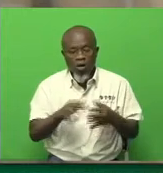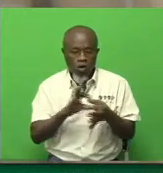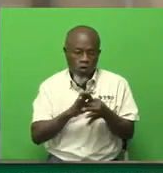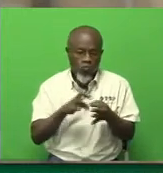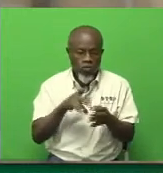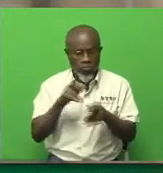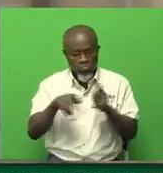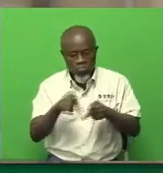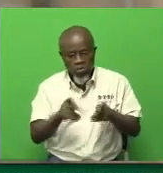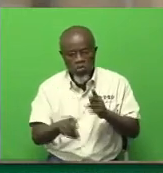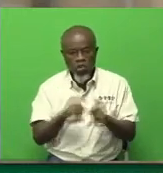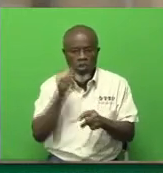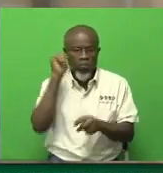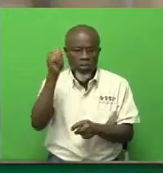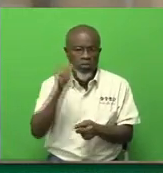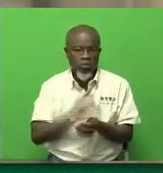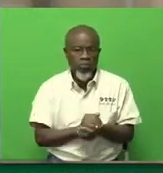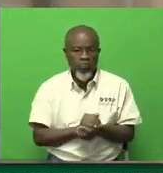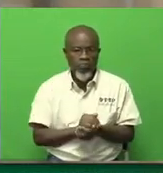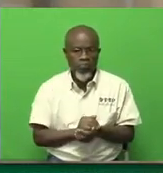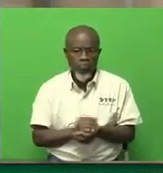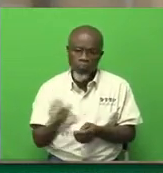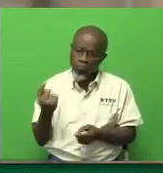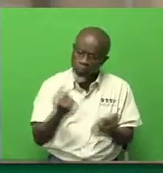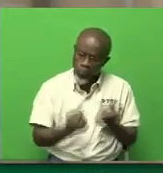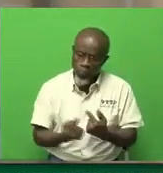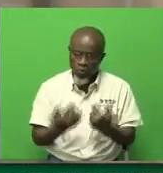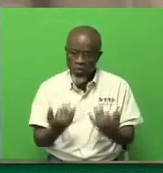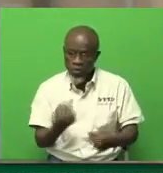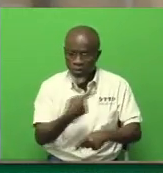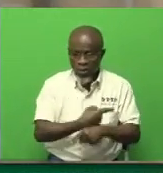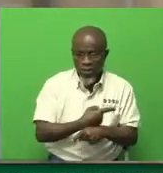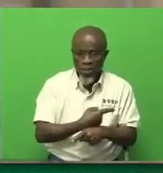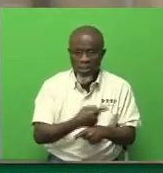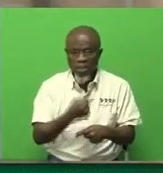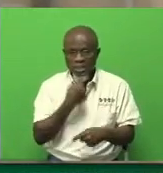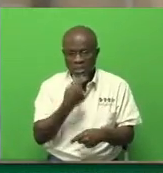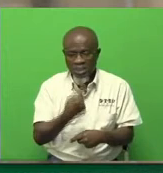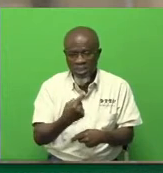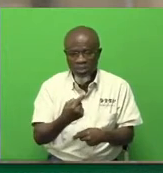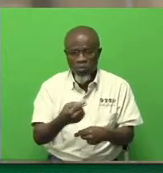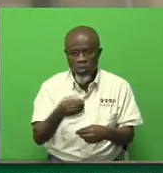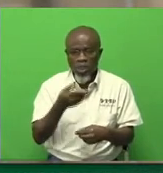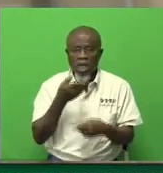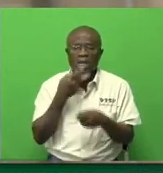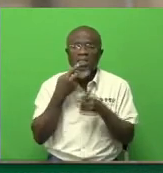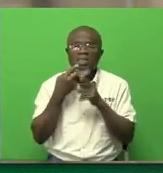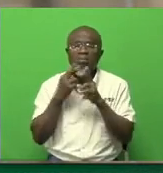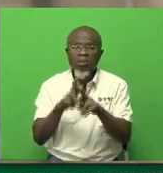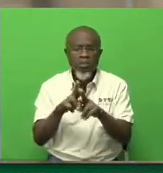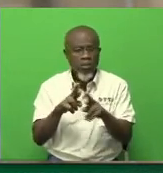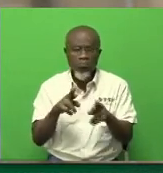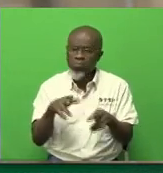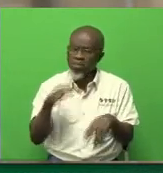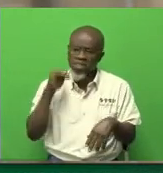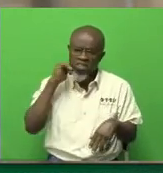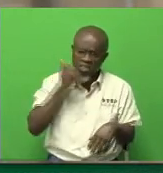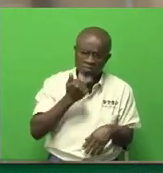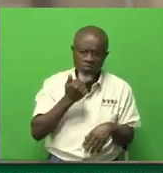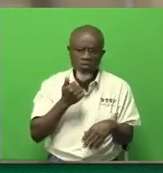her response to the National budget and I must say it is nothing but shameful because she believes